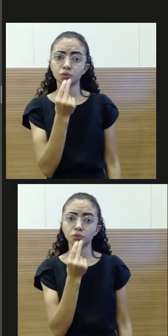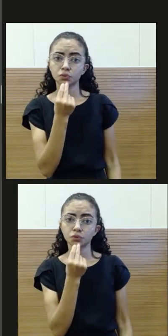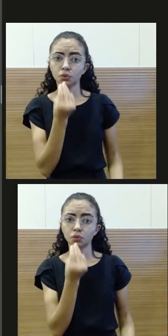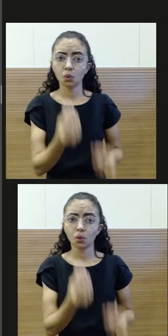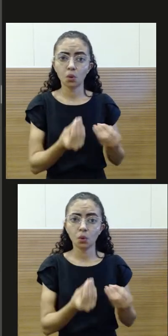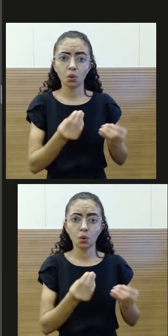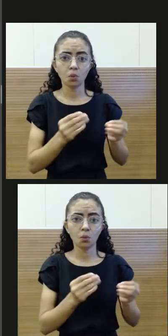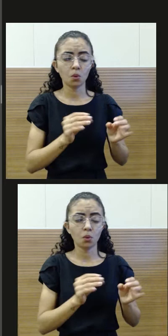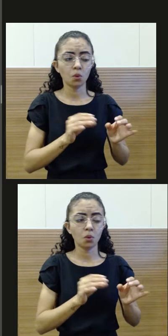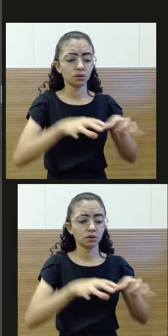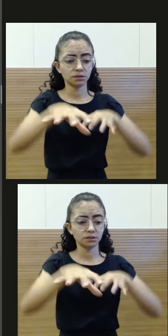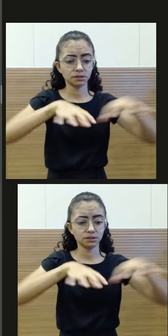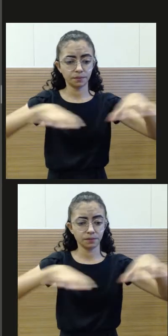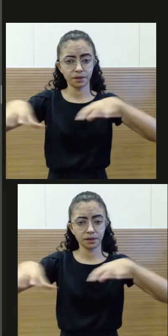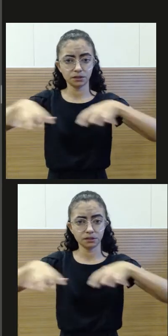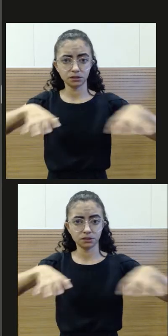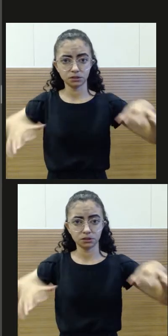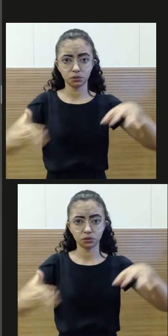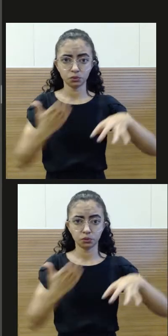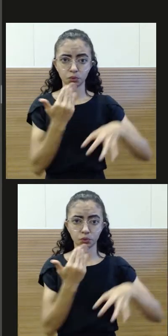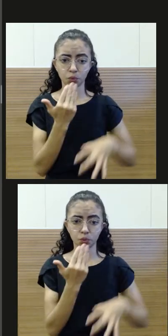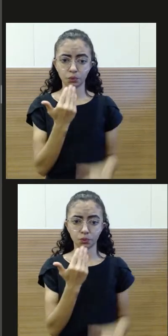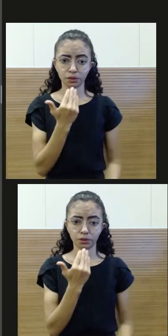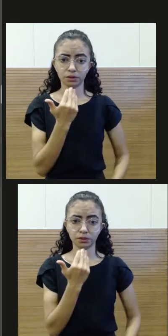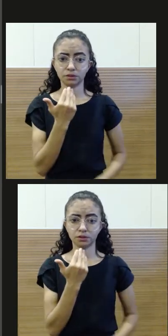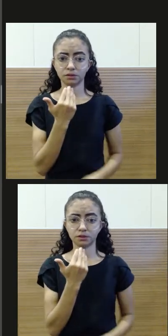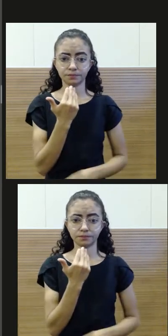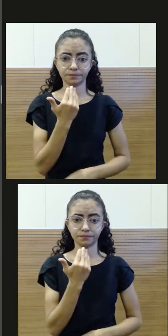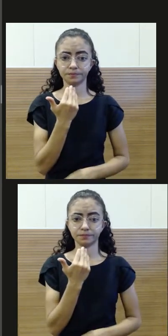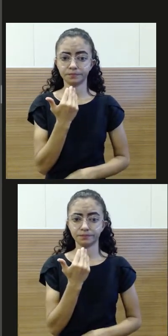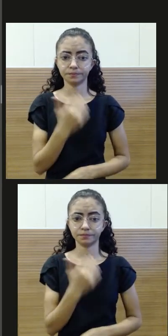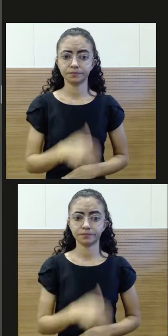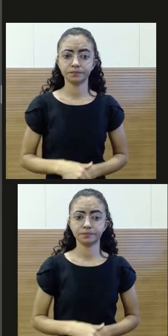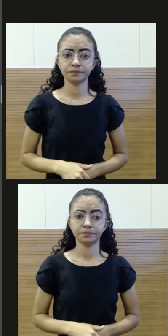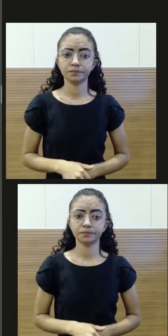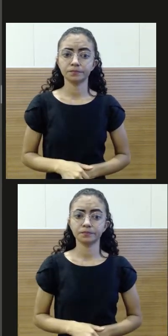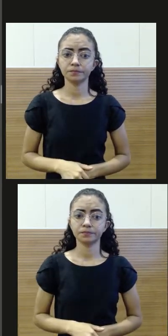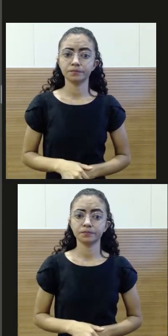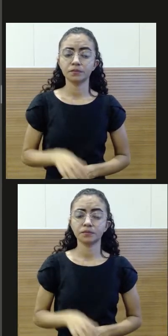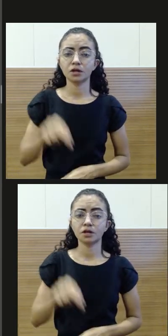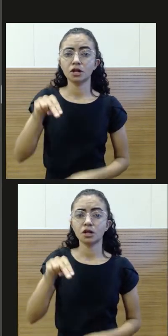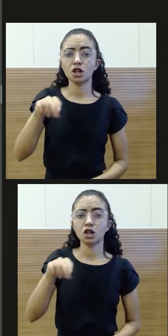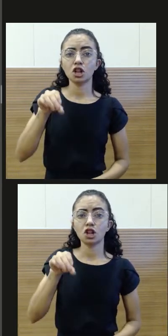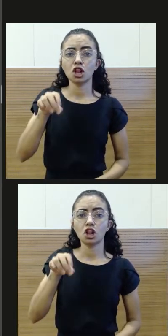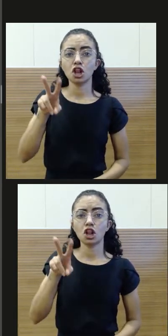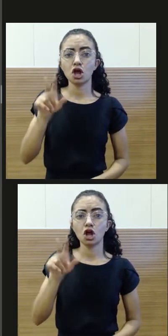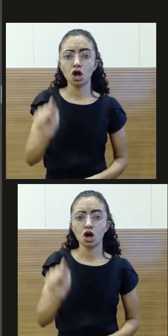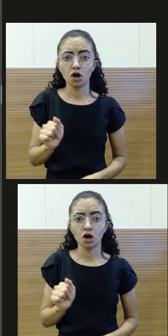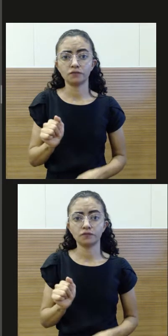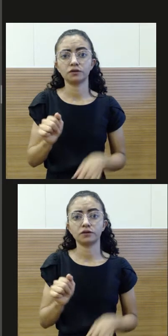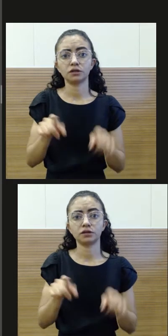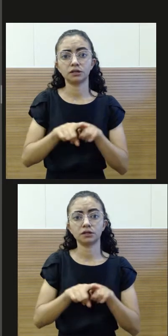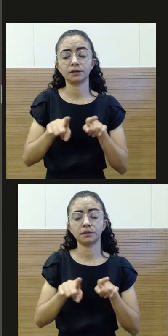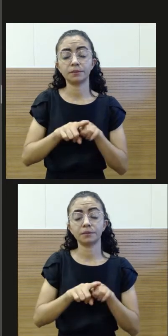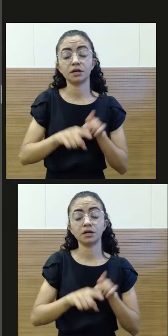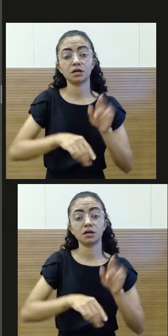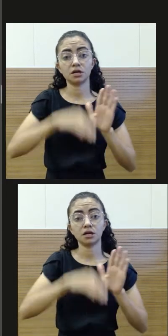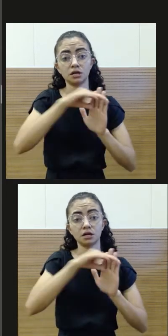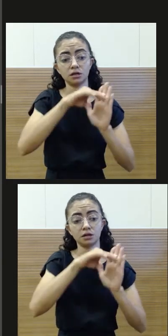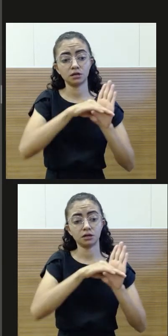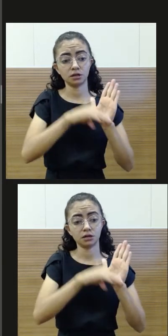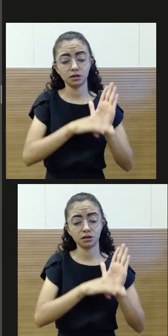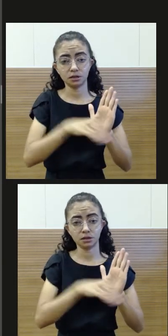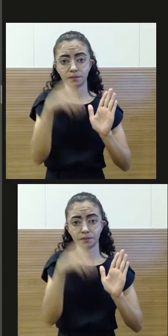and the Brazilian Food Guide of 2014. Then, the new paradigm for nutrition science.